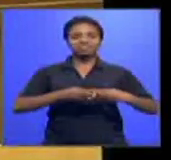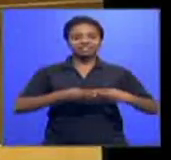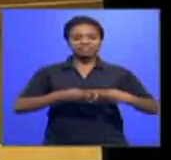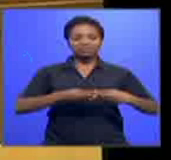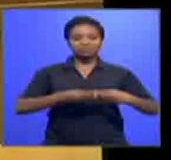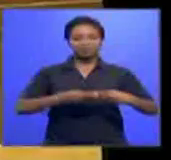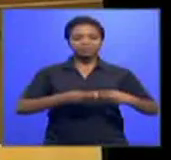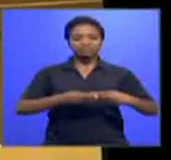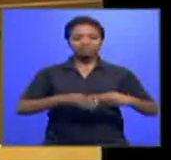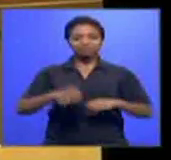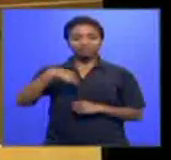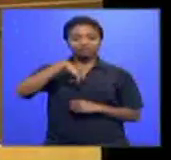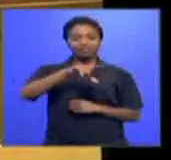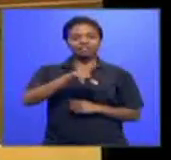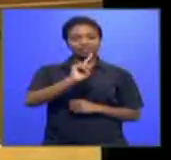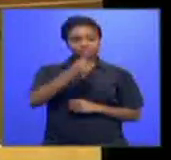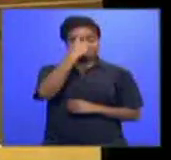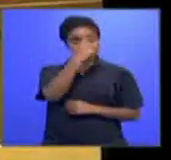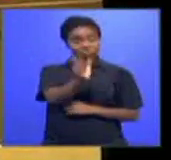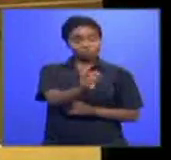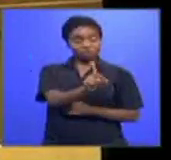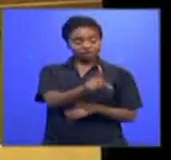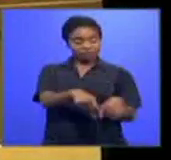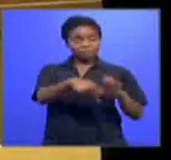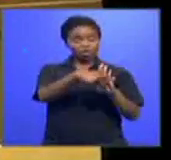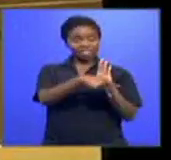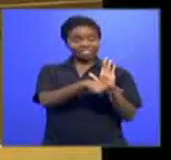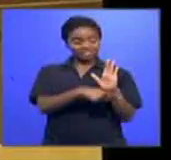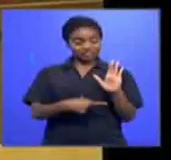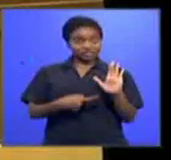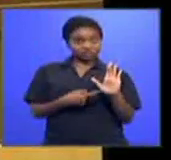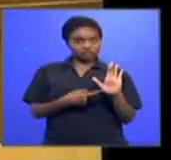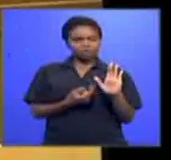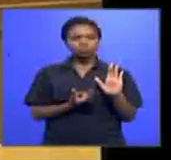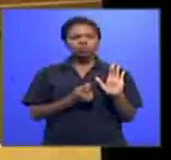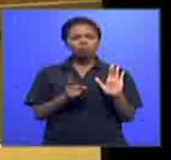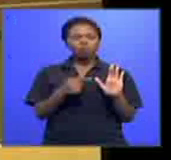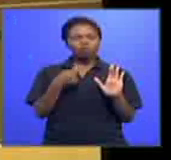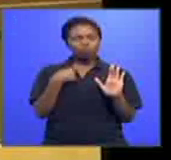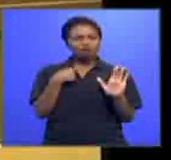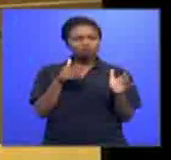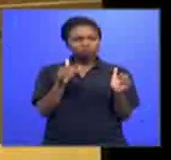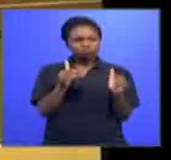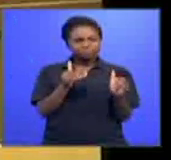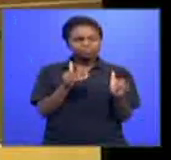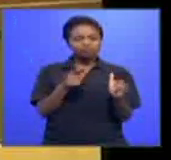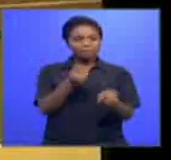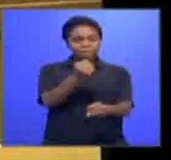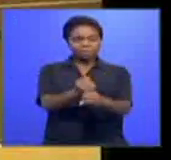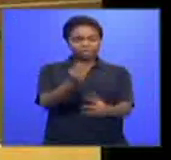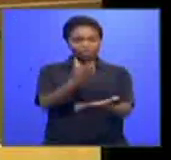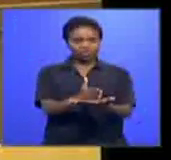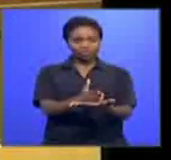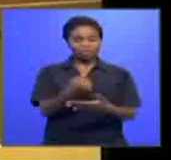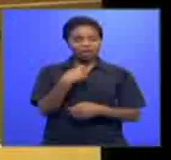we believe that at a policy level, we have managed to bring about certainty in the